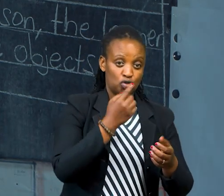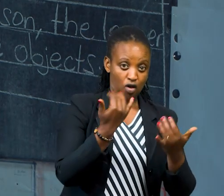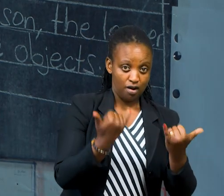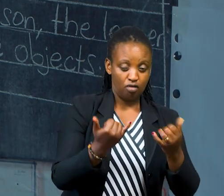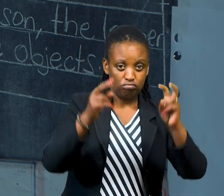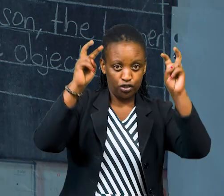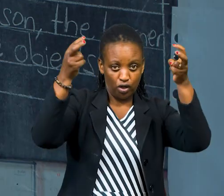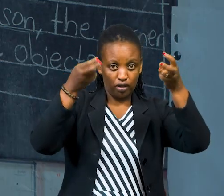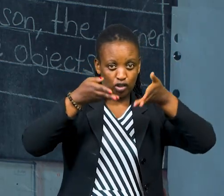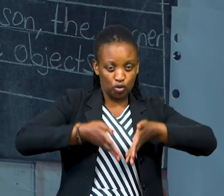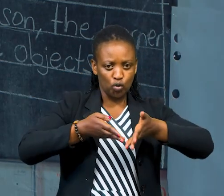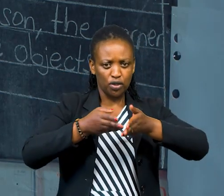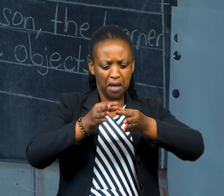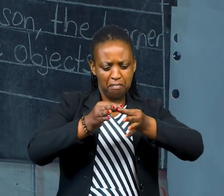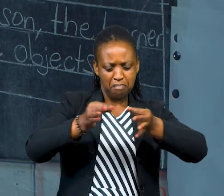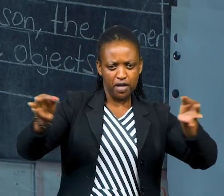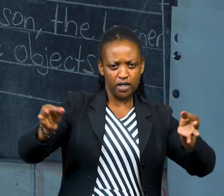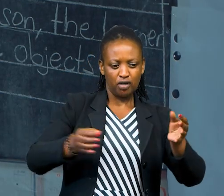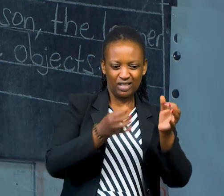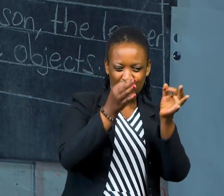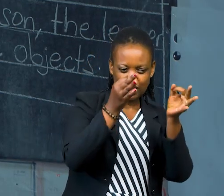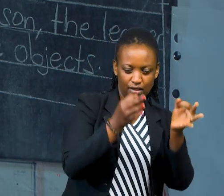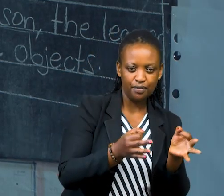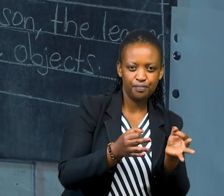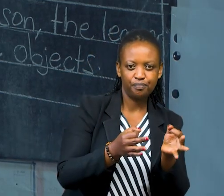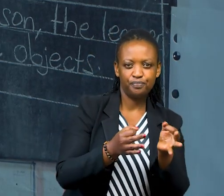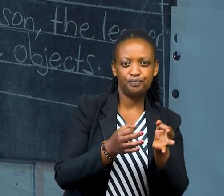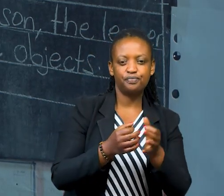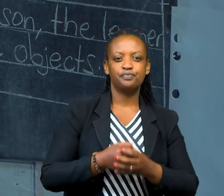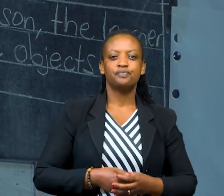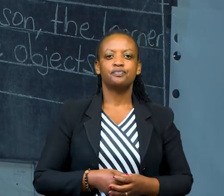lesson title today is Measuring Objects.